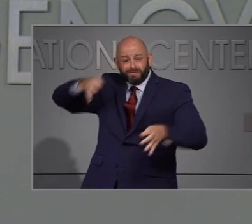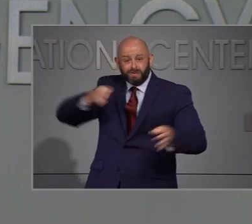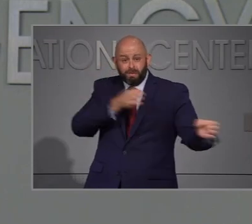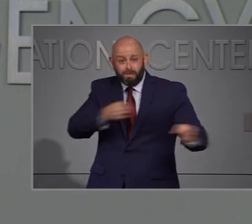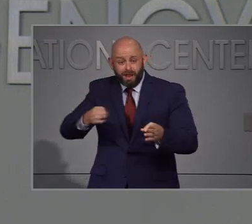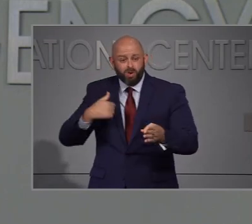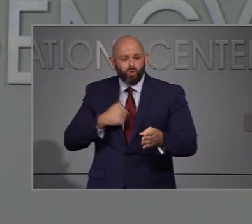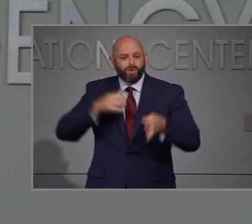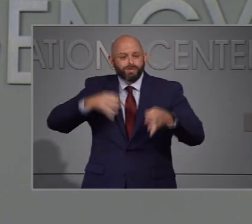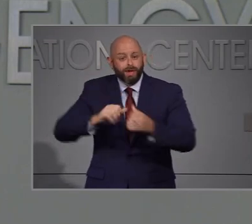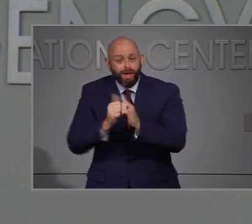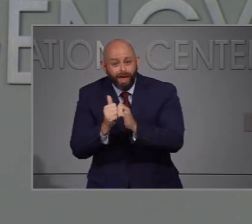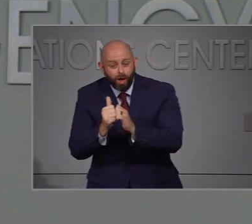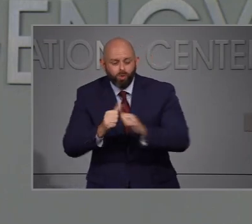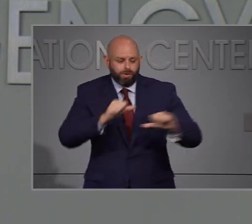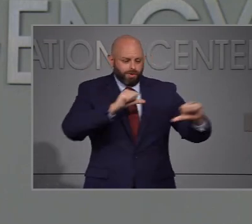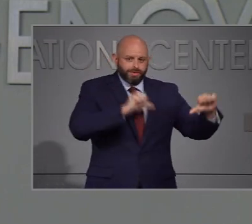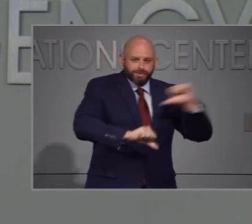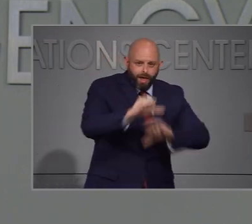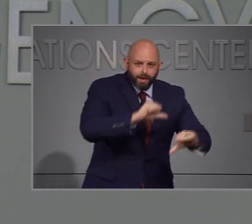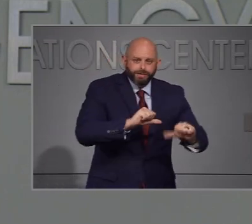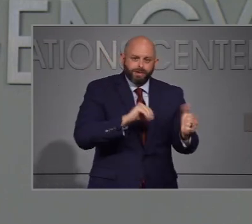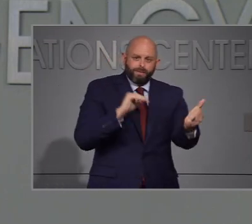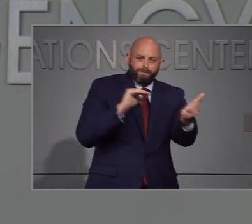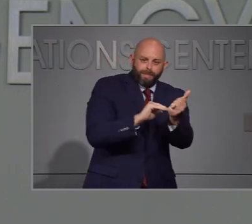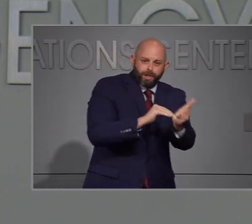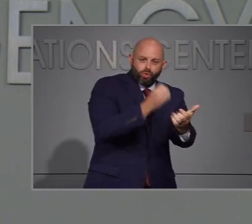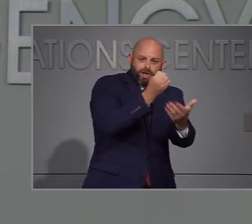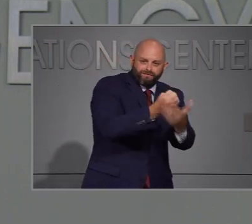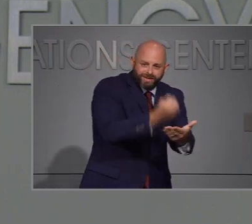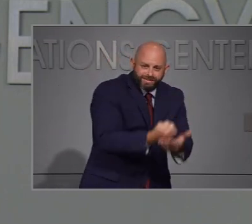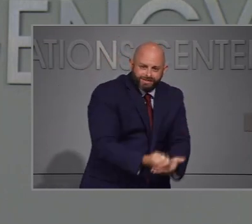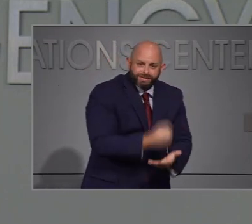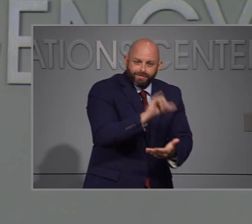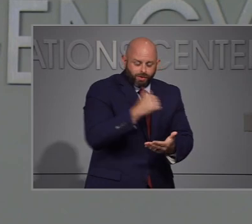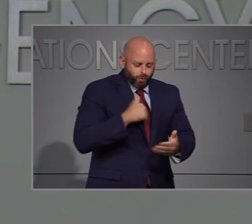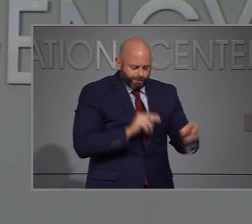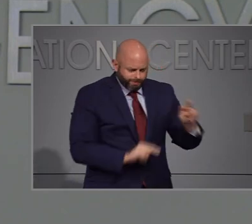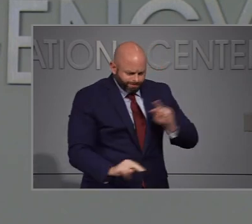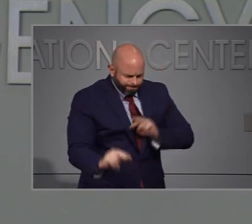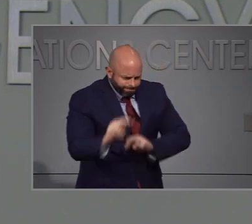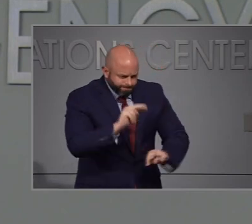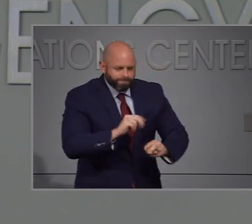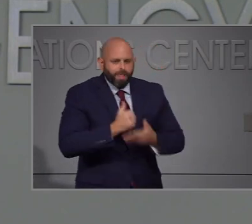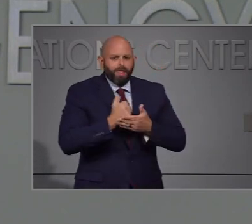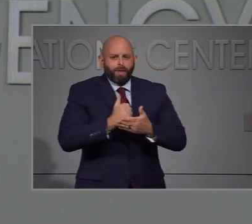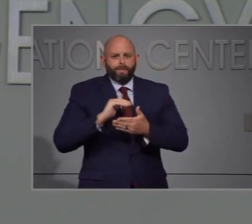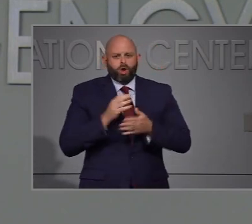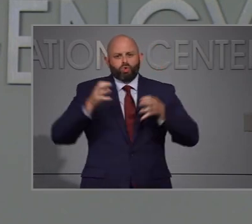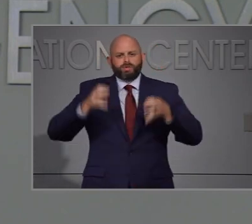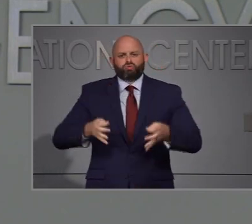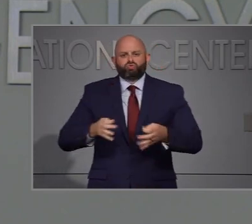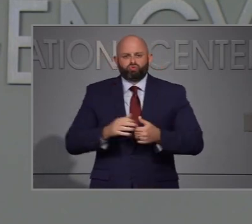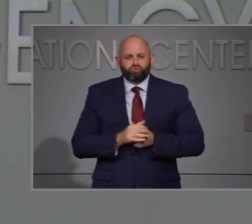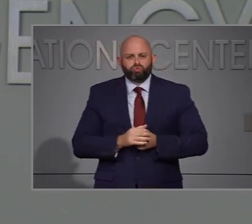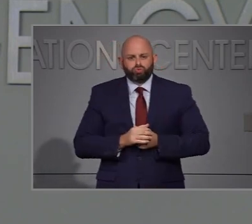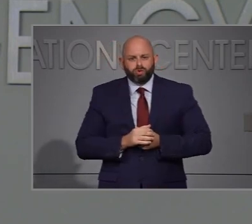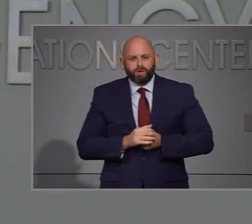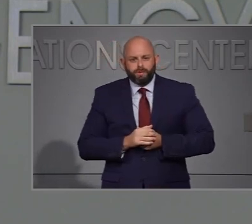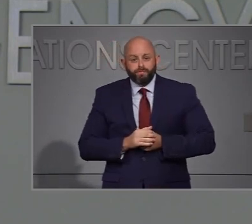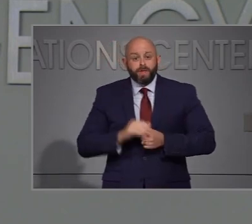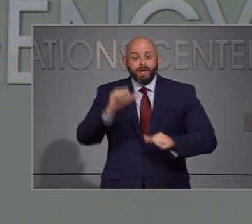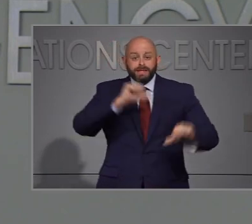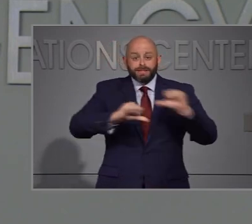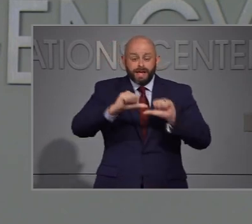science and medical evidence to guide us at every step of the way. The scientific evidence available today shows